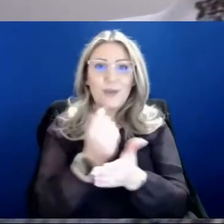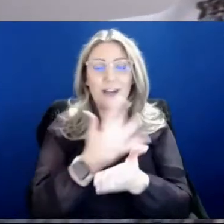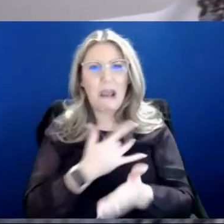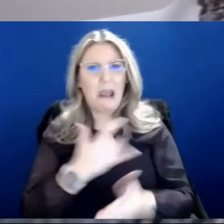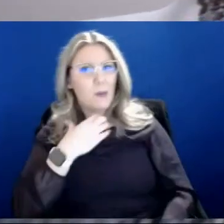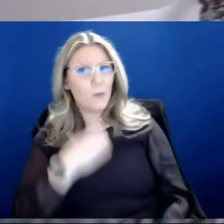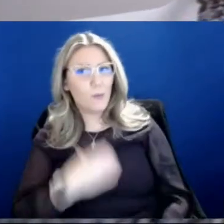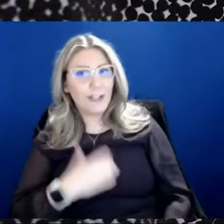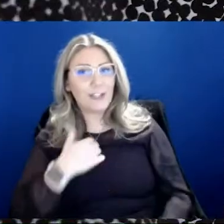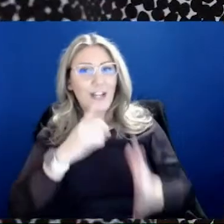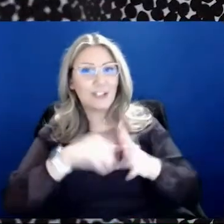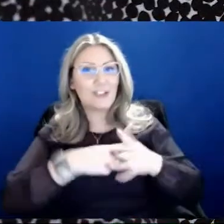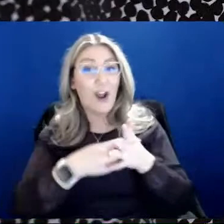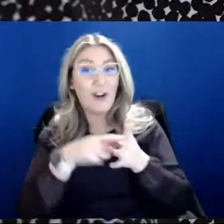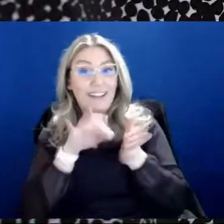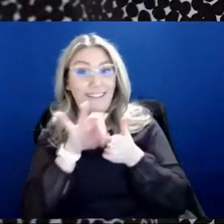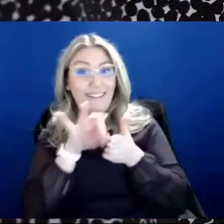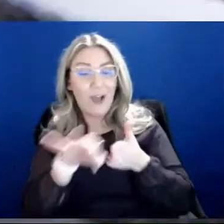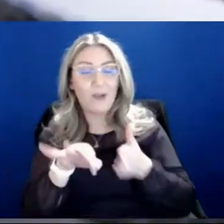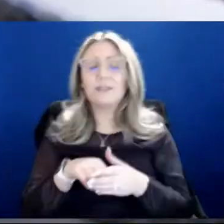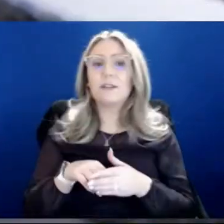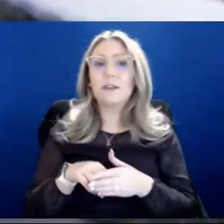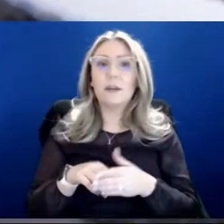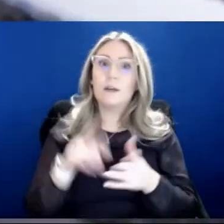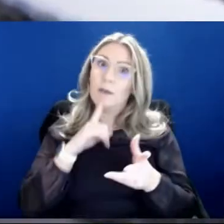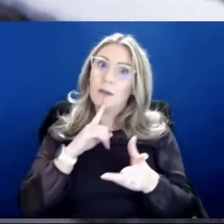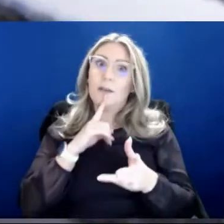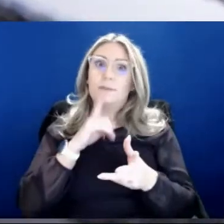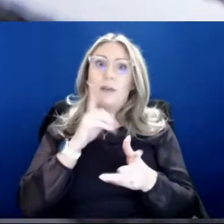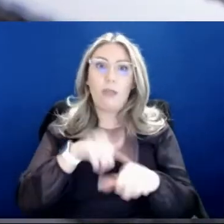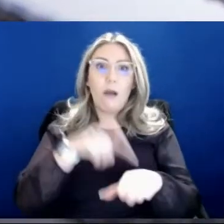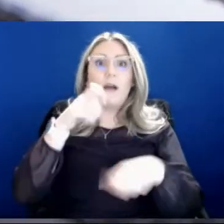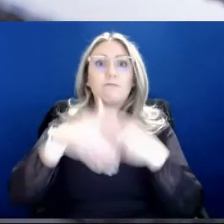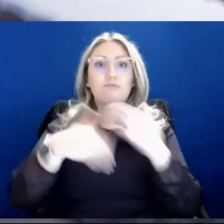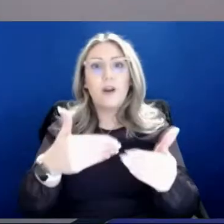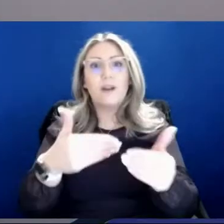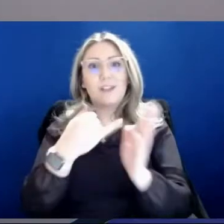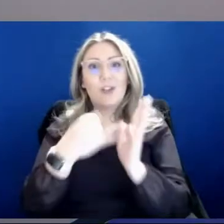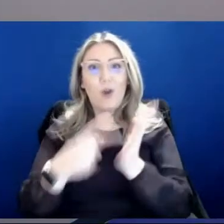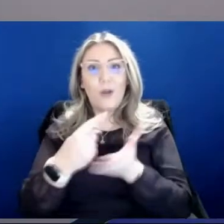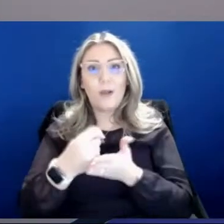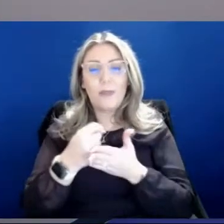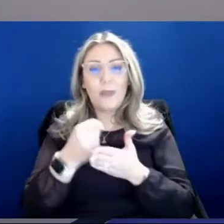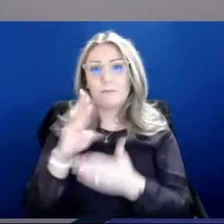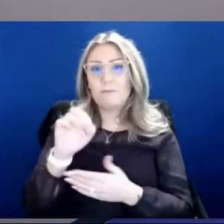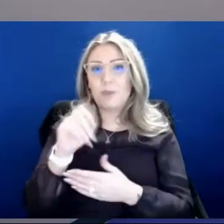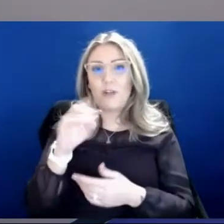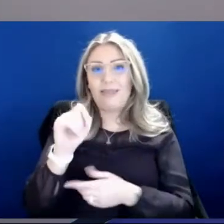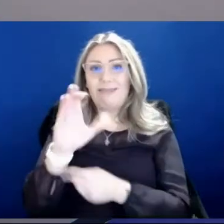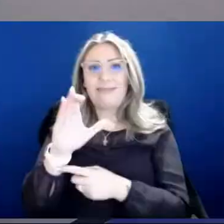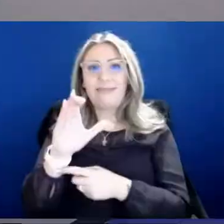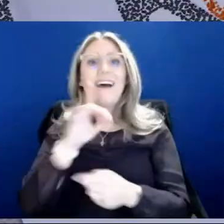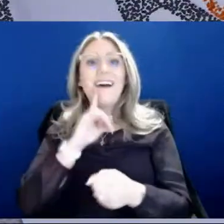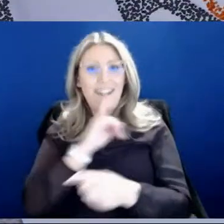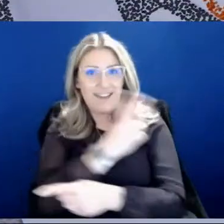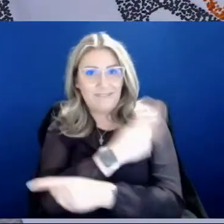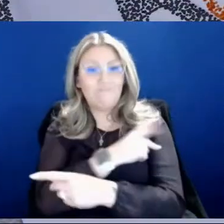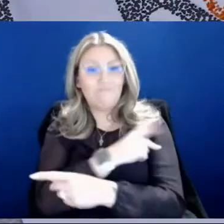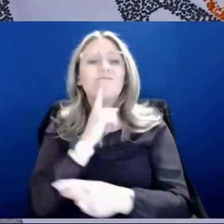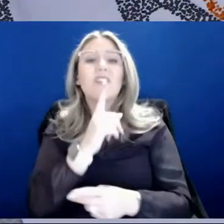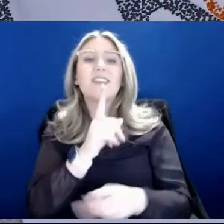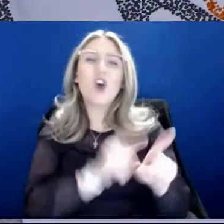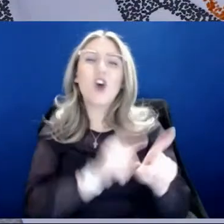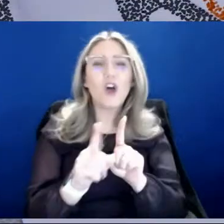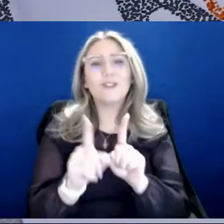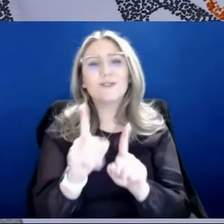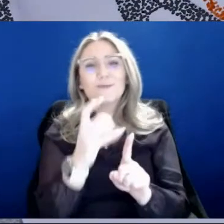started counting. It's a painstaking process that the art therapist at the Marillac campus says is also a labor of love. Their winning